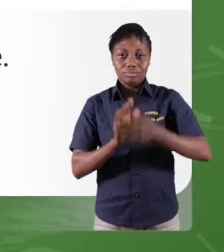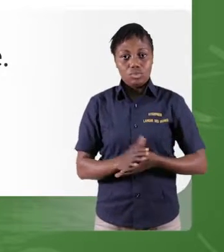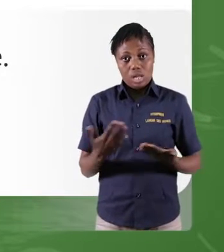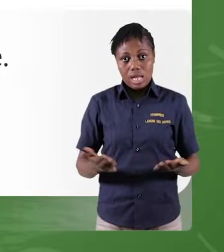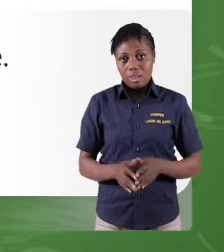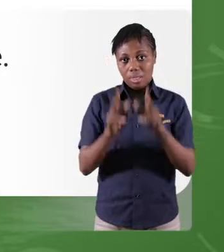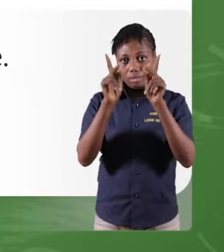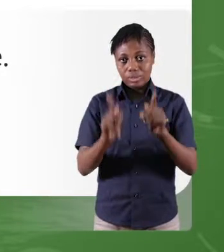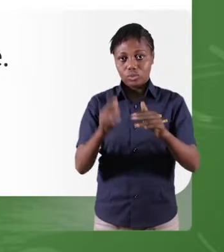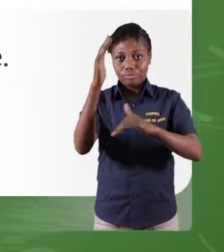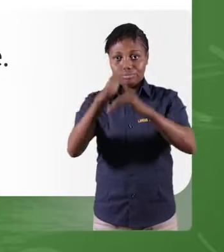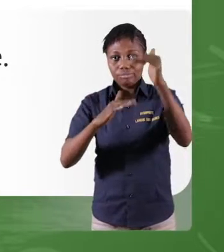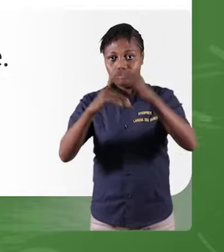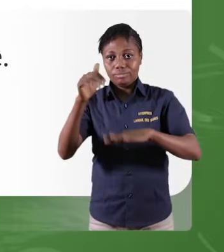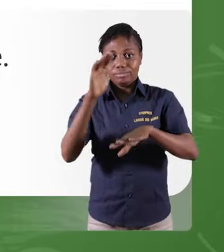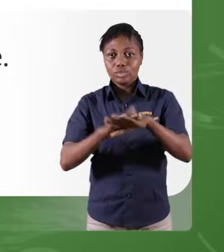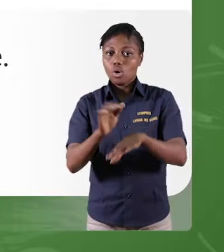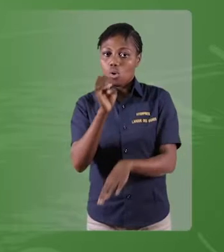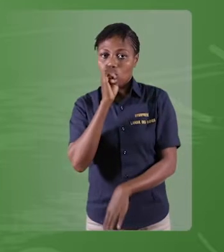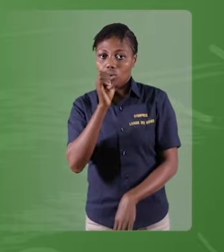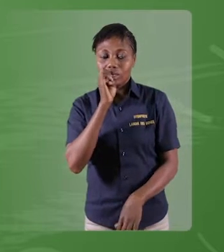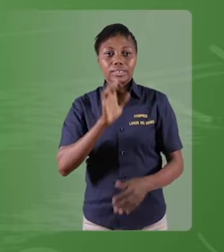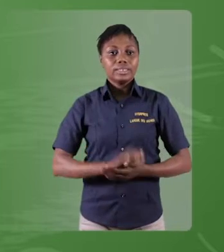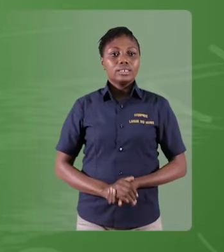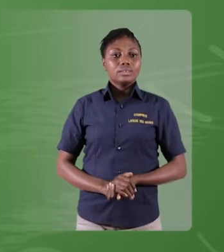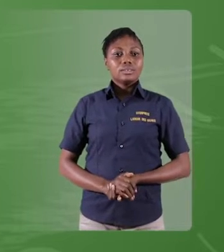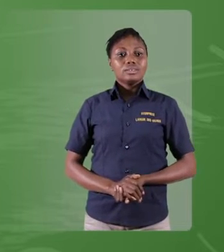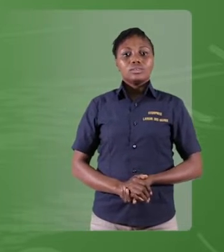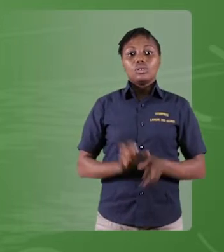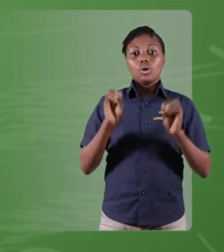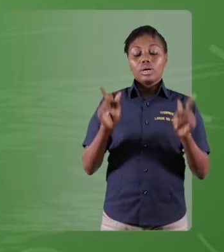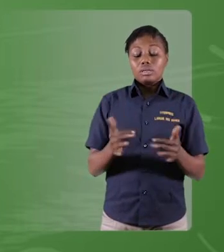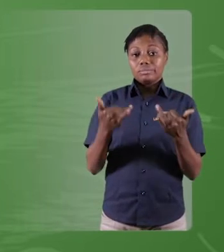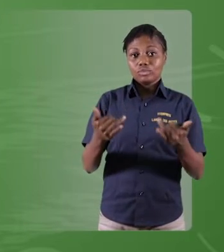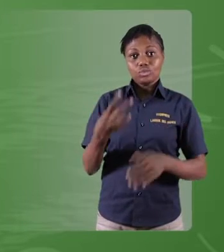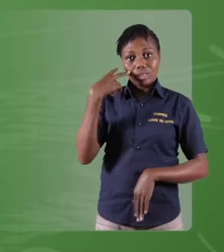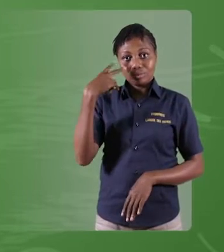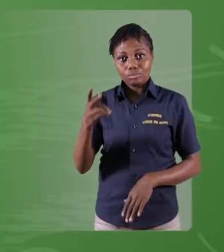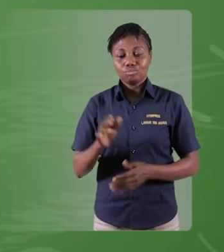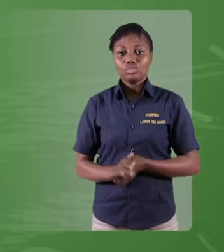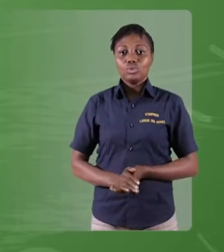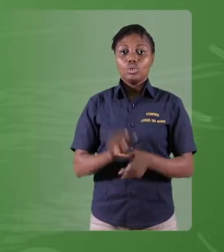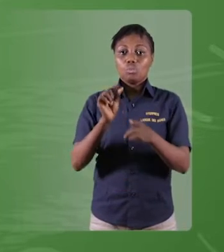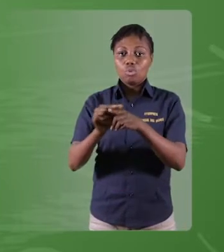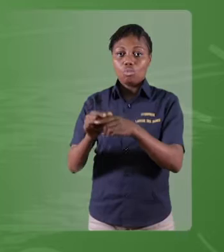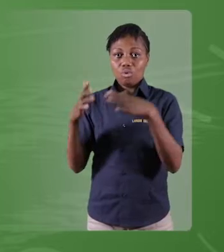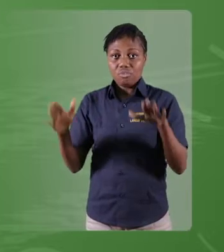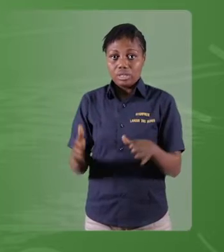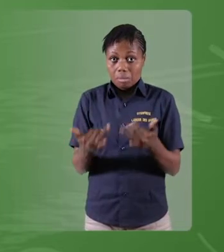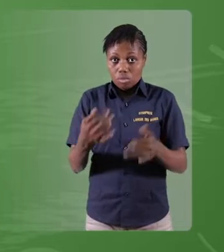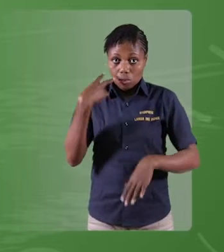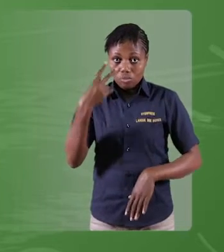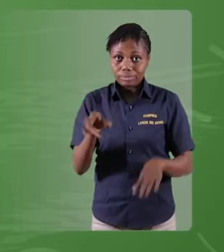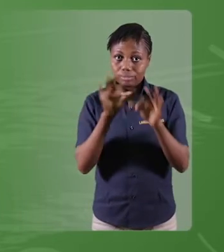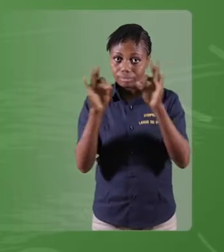put the bridges on rivers. Now that you know some words to describe the city, we're going to see how